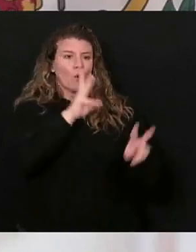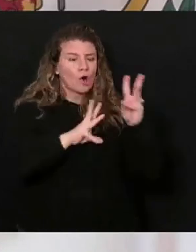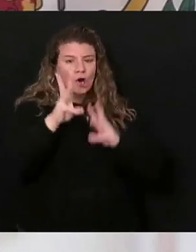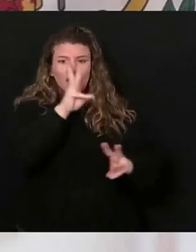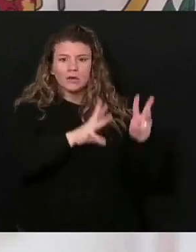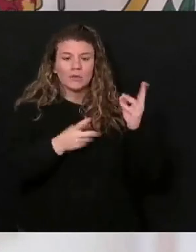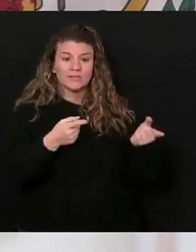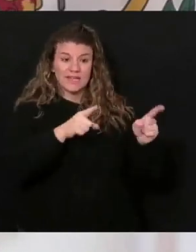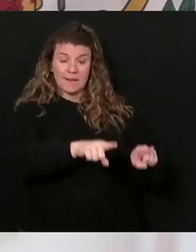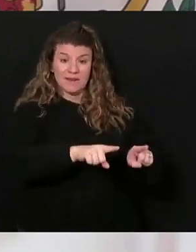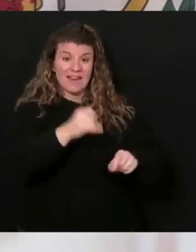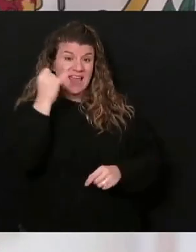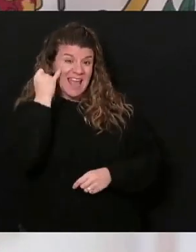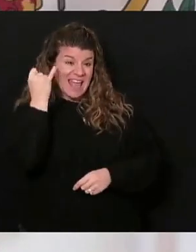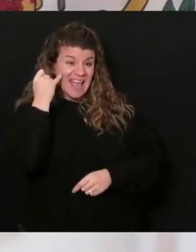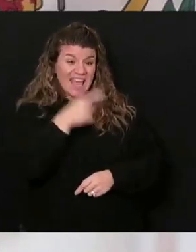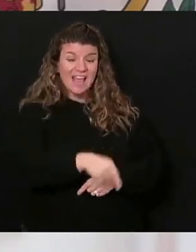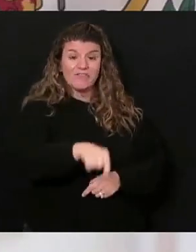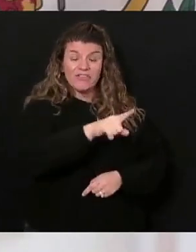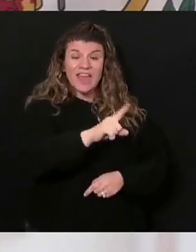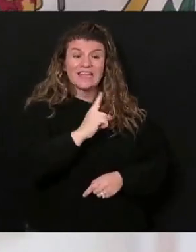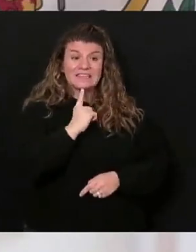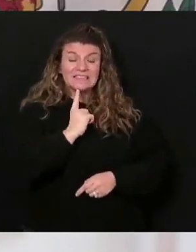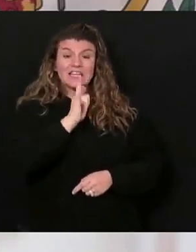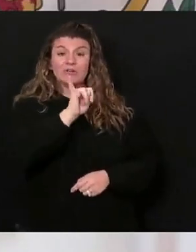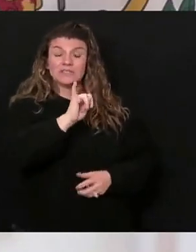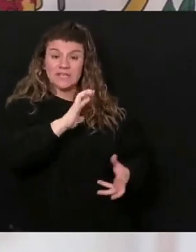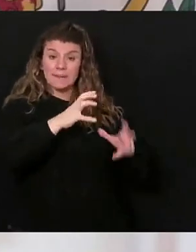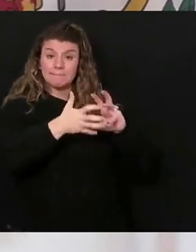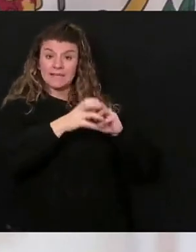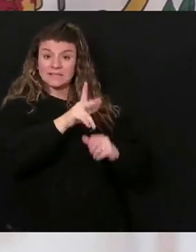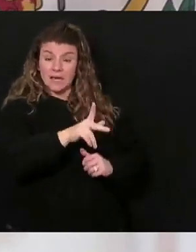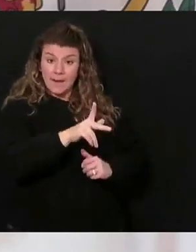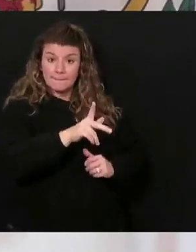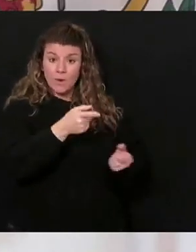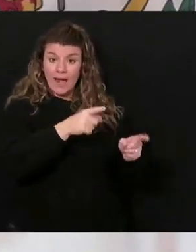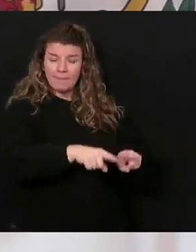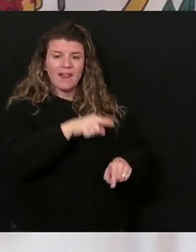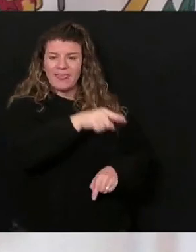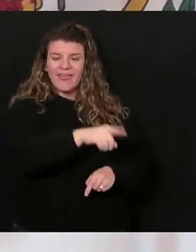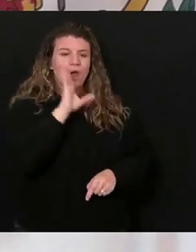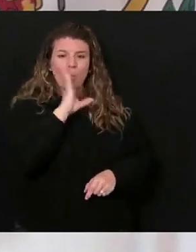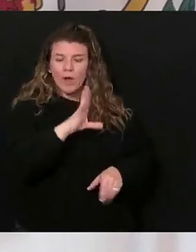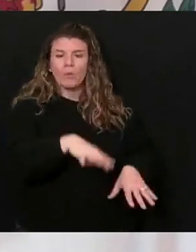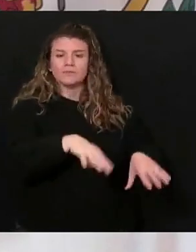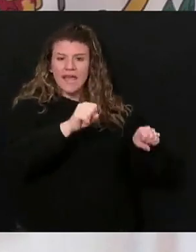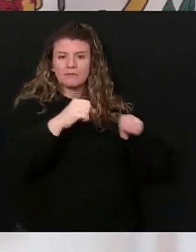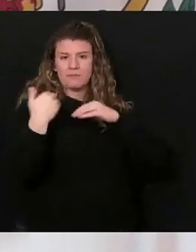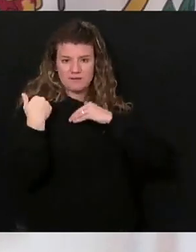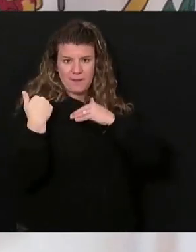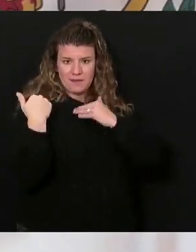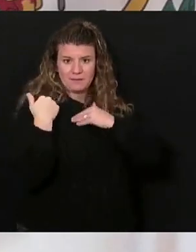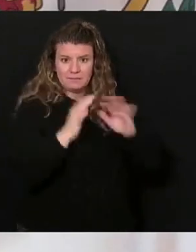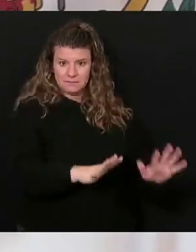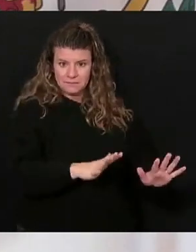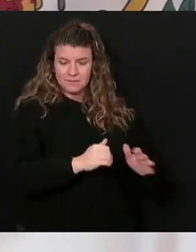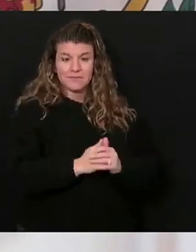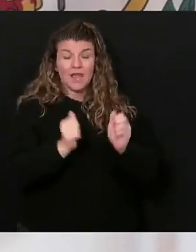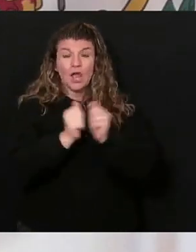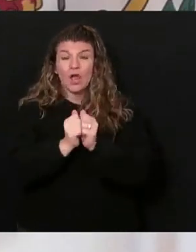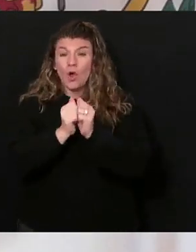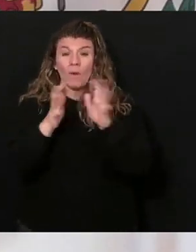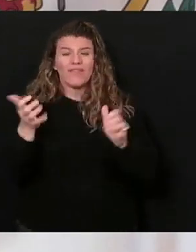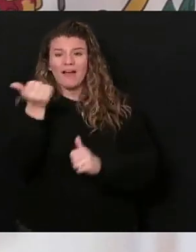they genuinely screwed this up, they'll be you know what to pay. And without any question, I